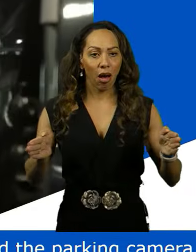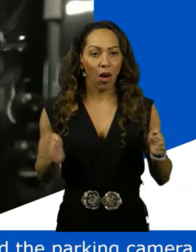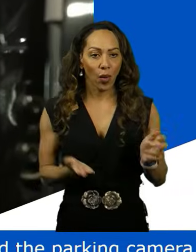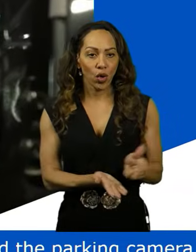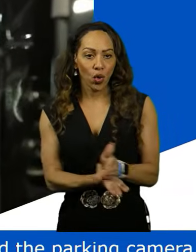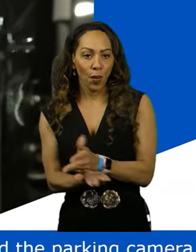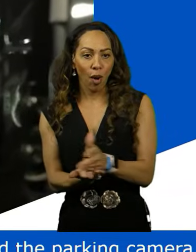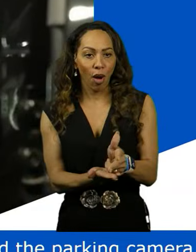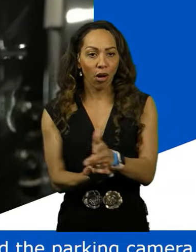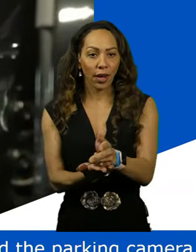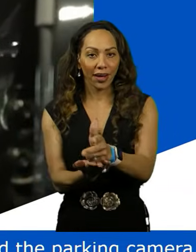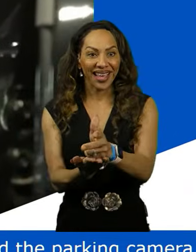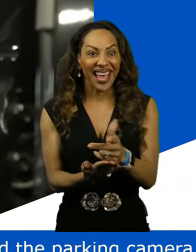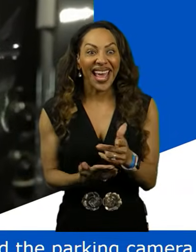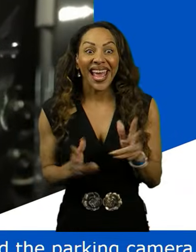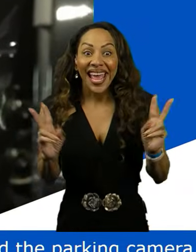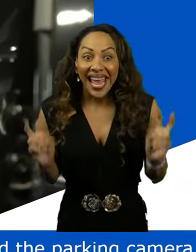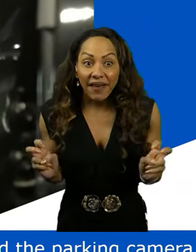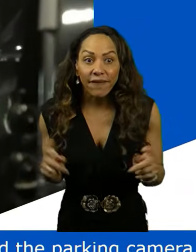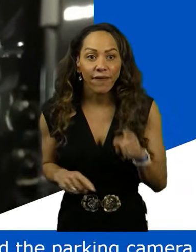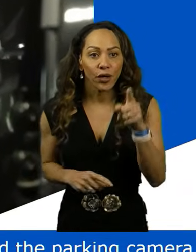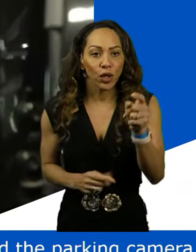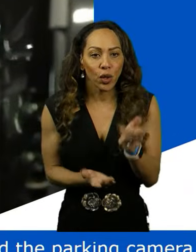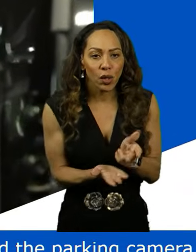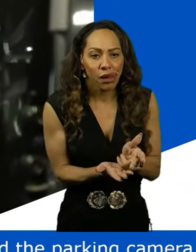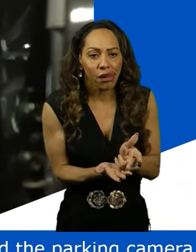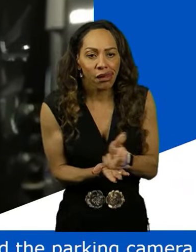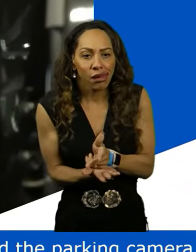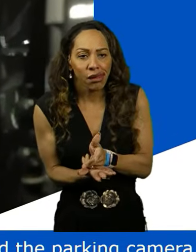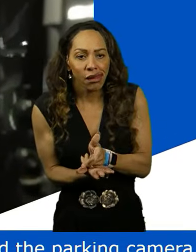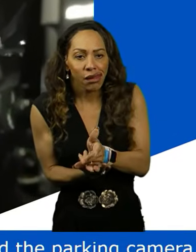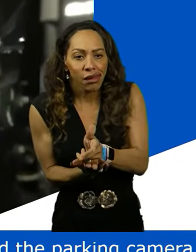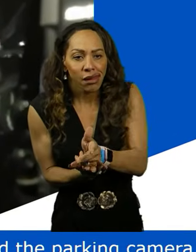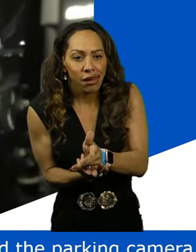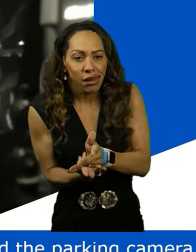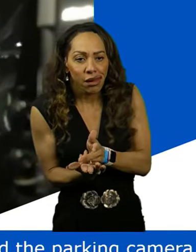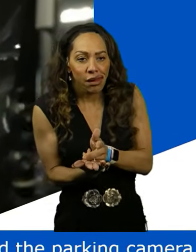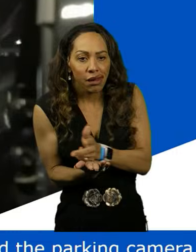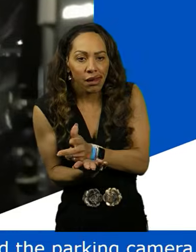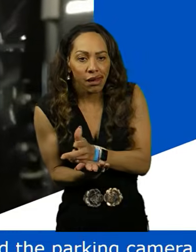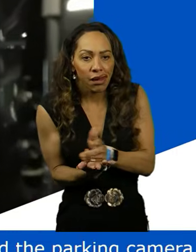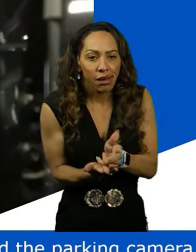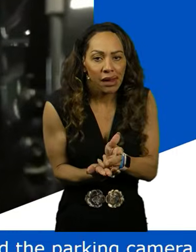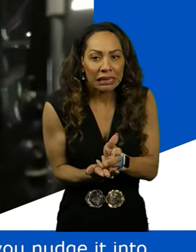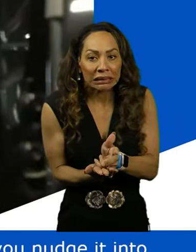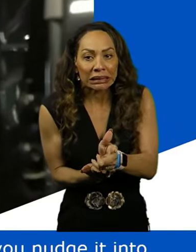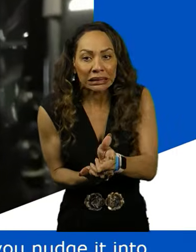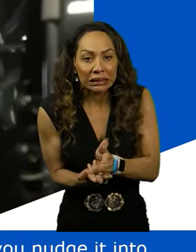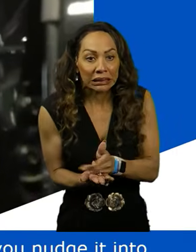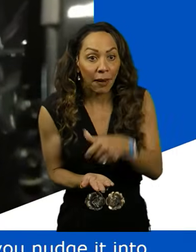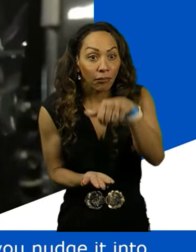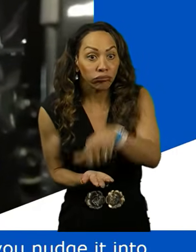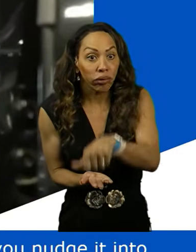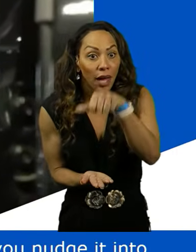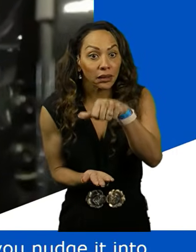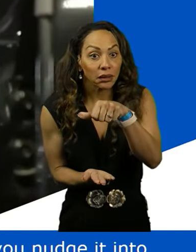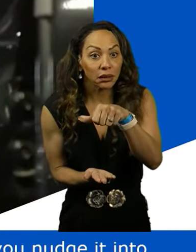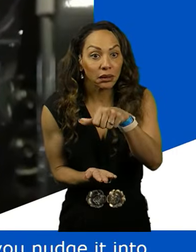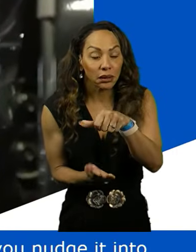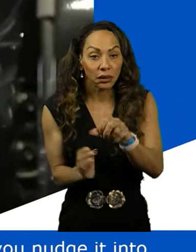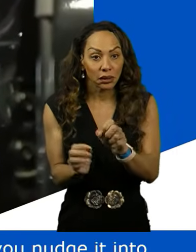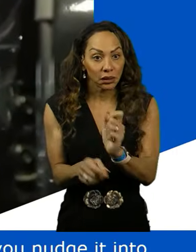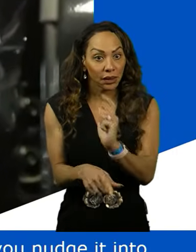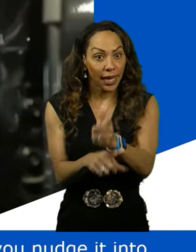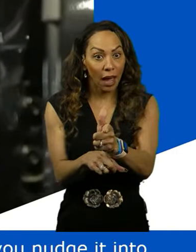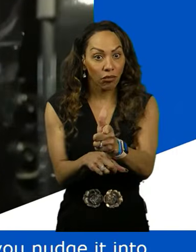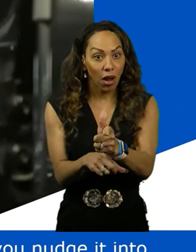this if you nudge it in to parking spaces. So if you want to charge up and make sure that there's enough space ahead of you, simply press that, the cameras will pop